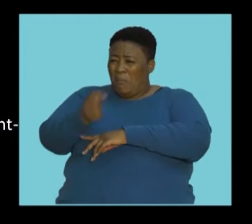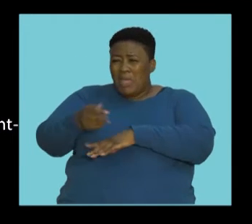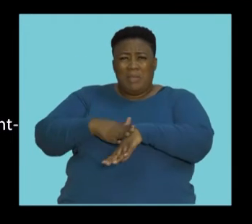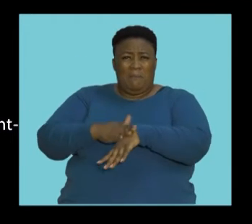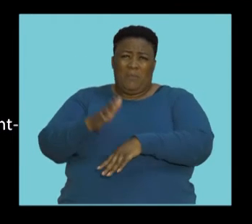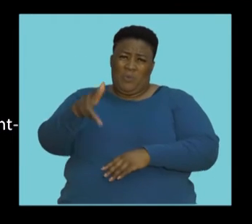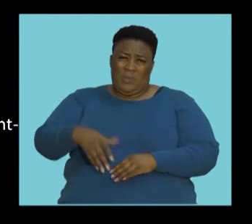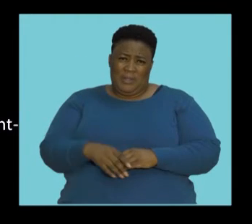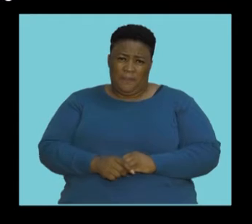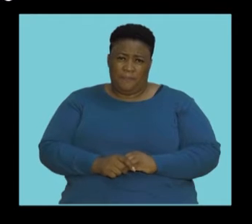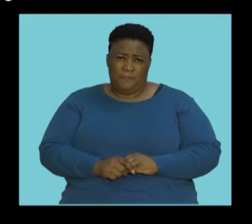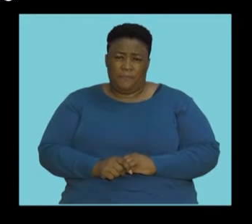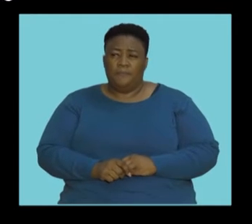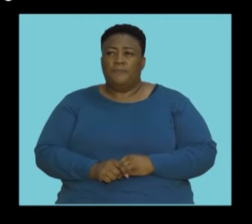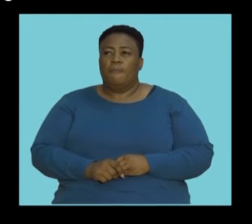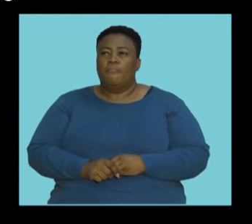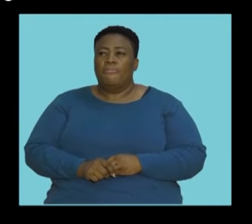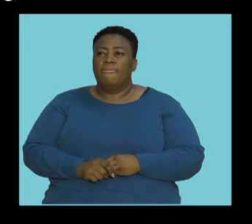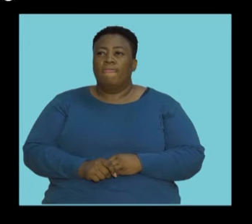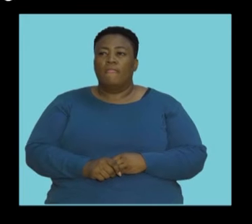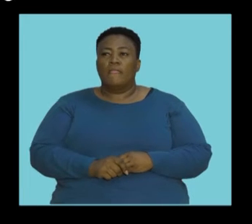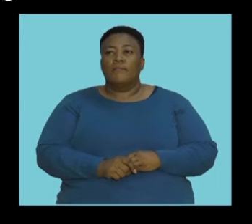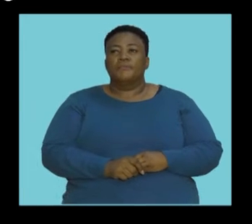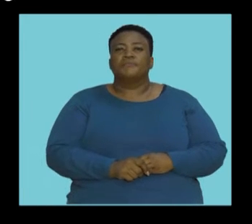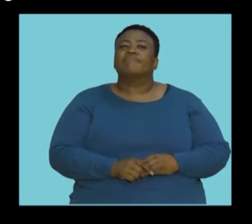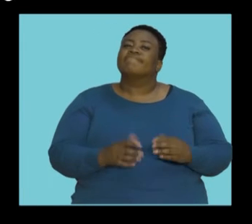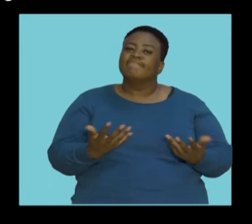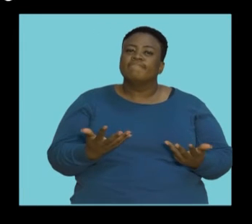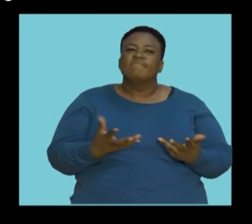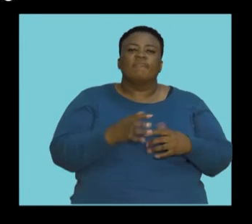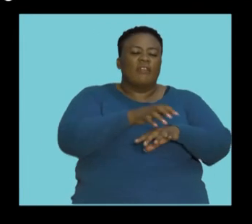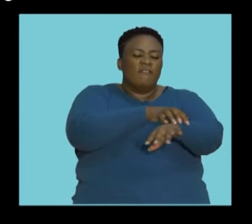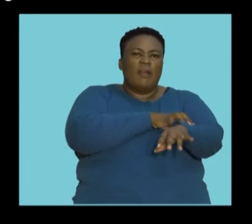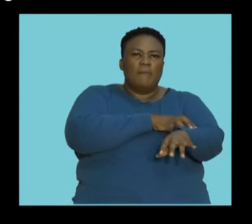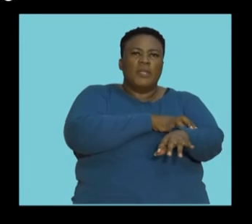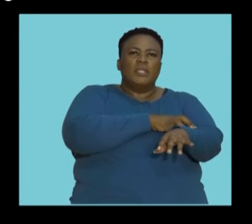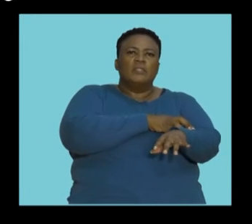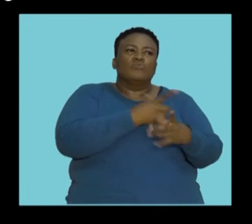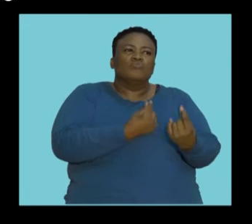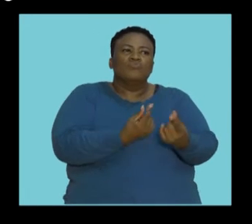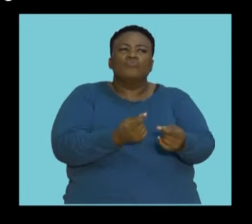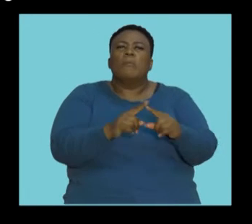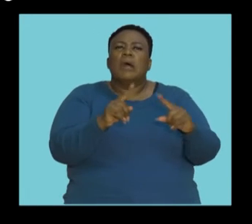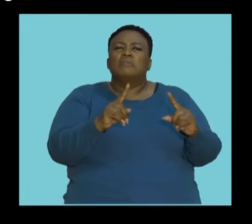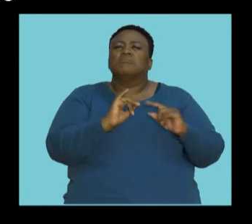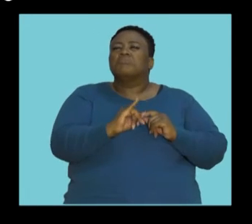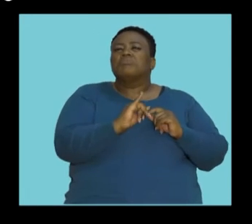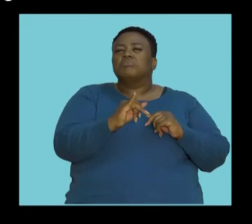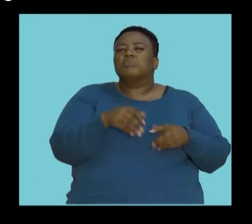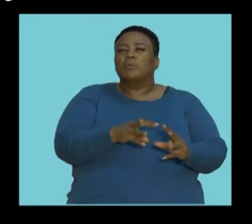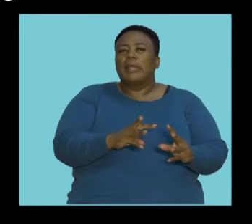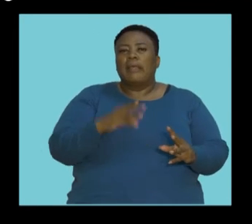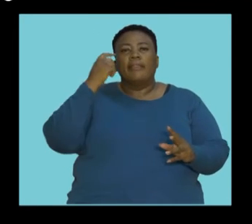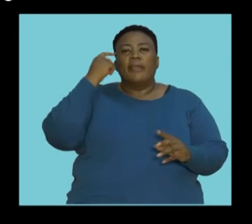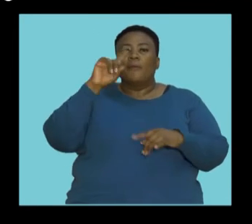significant role in food security. Poor farming practices. When we consider the next factor, think of